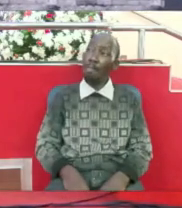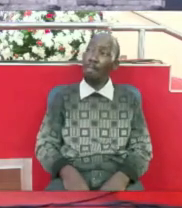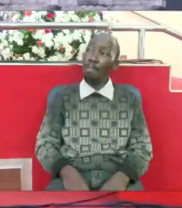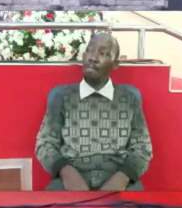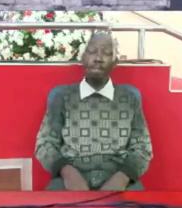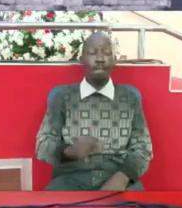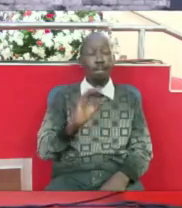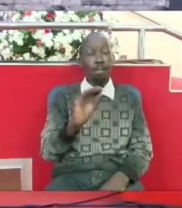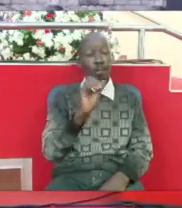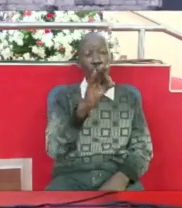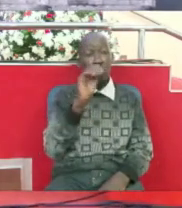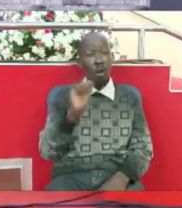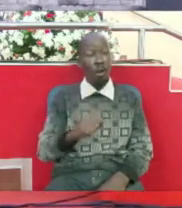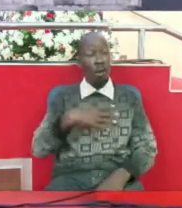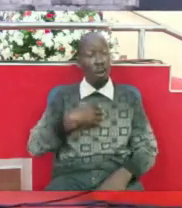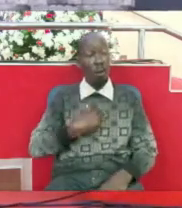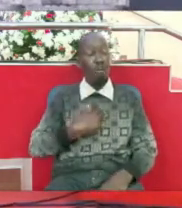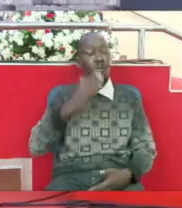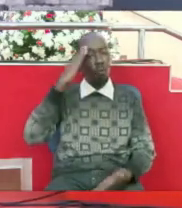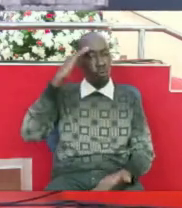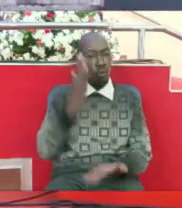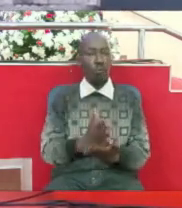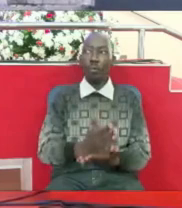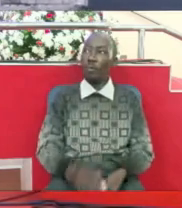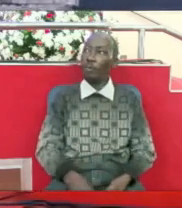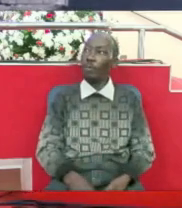So if you can have confidence